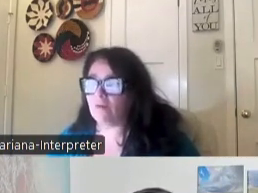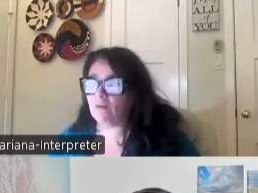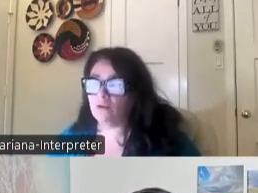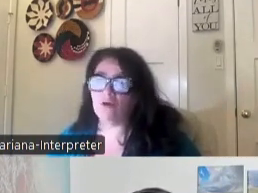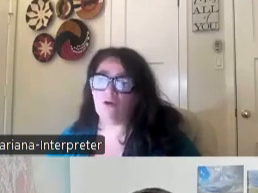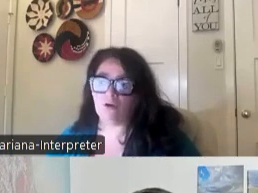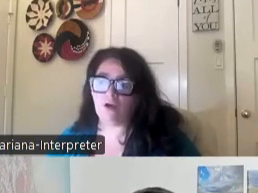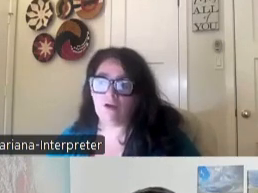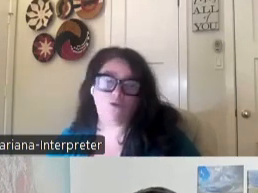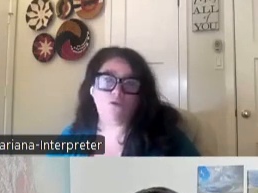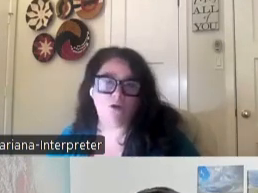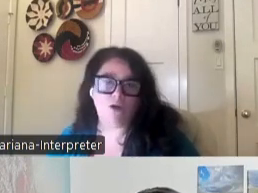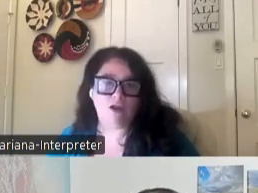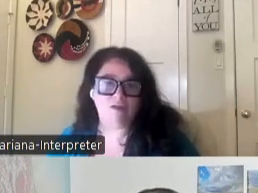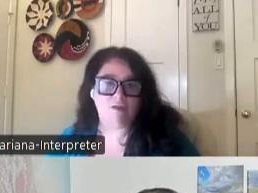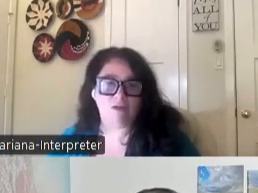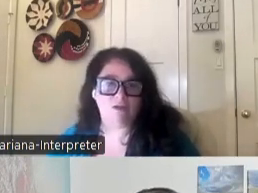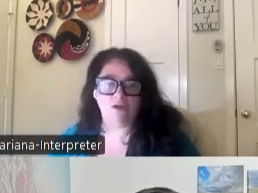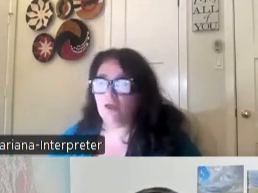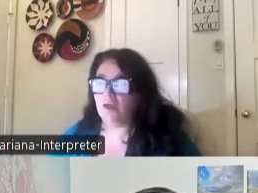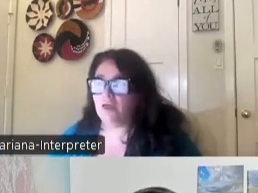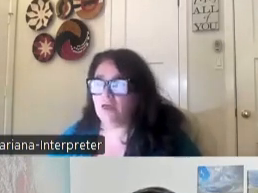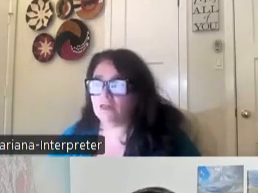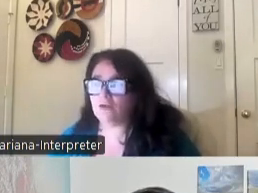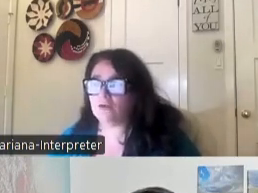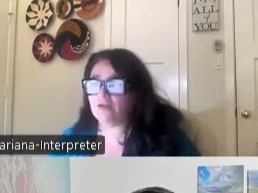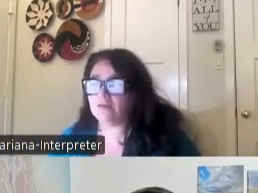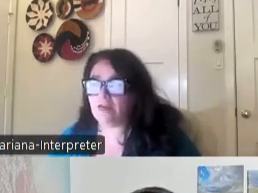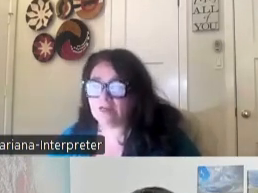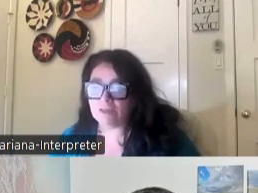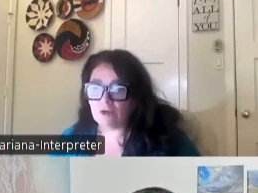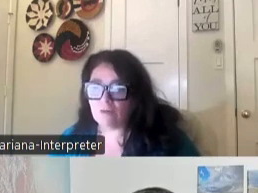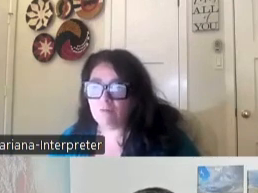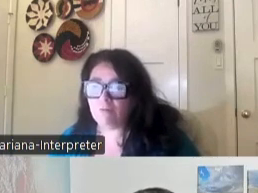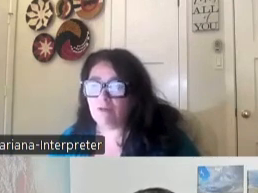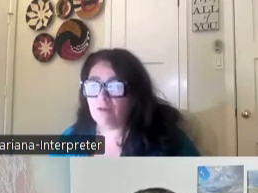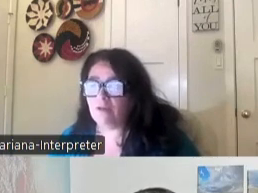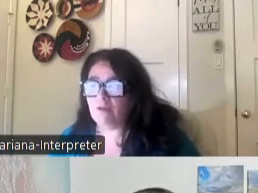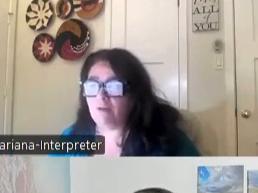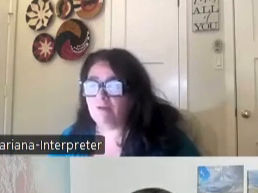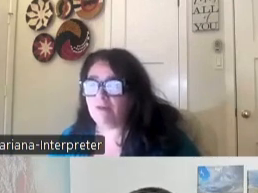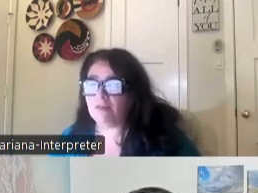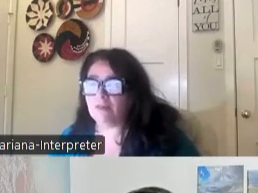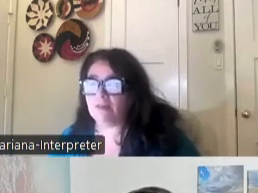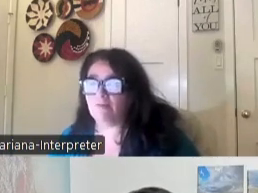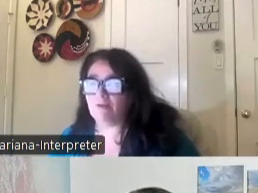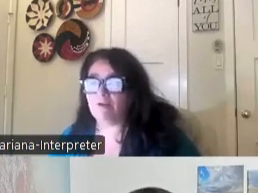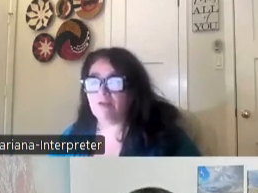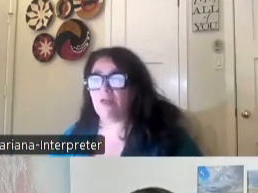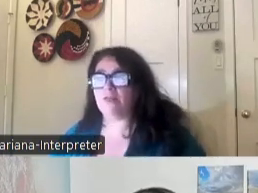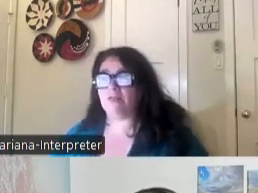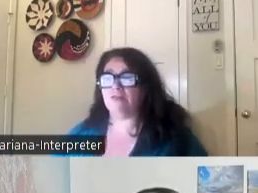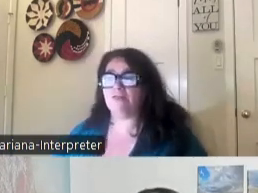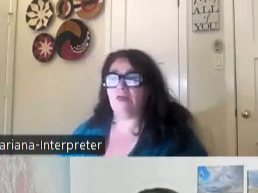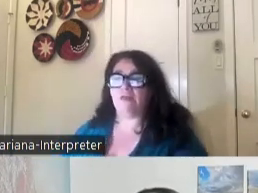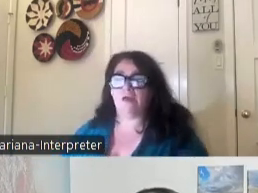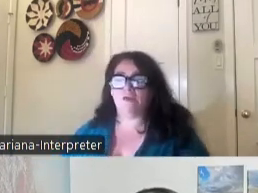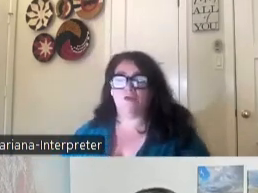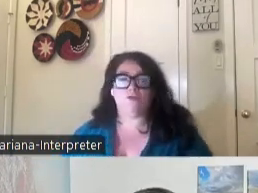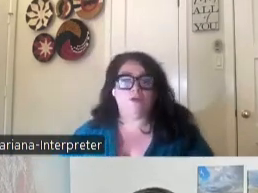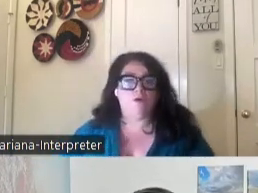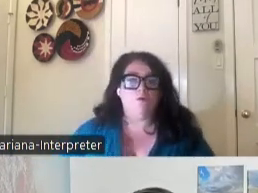whiplash. These increases are likely to emerge sooner, stronger, and faster over land versus